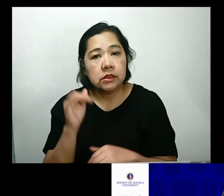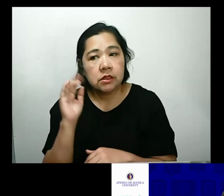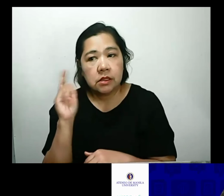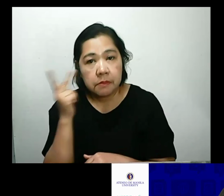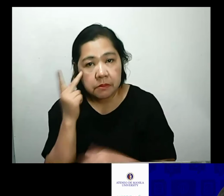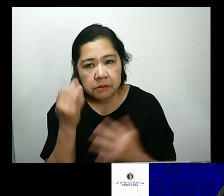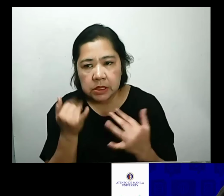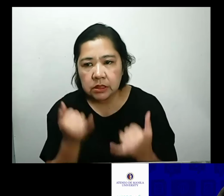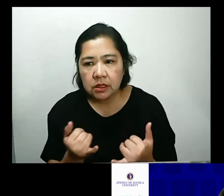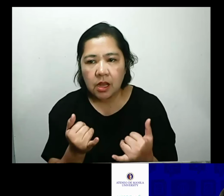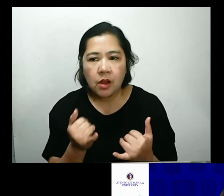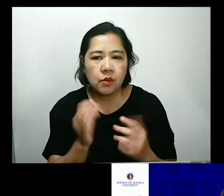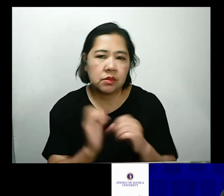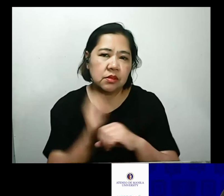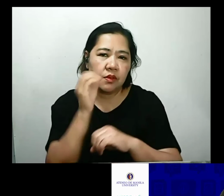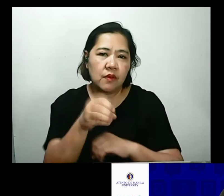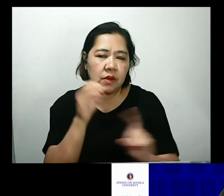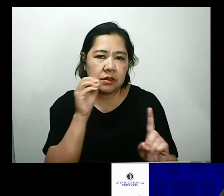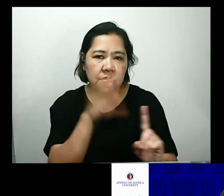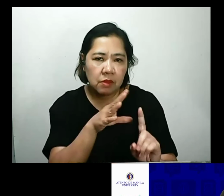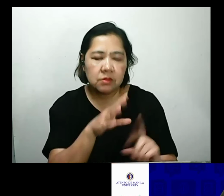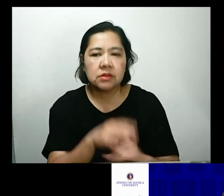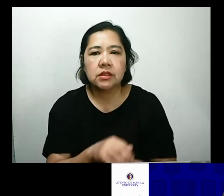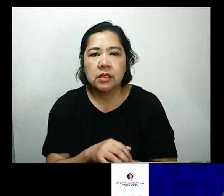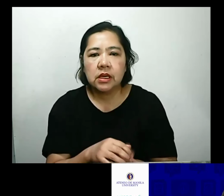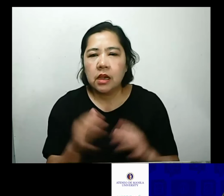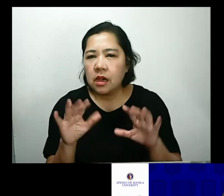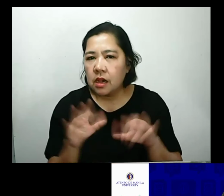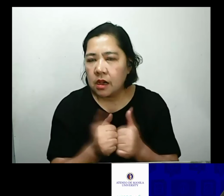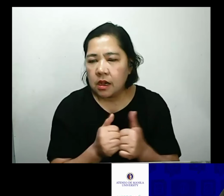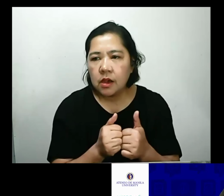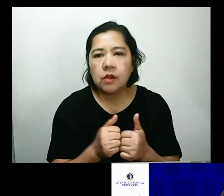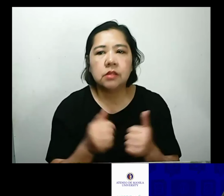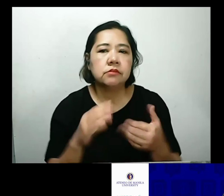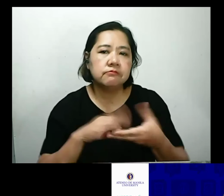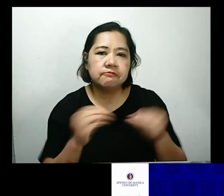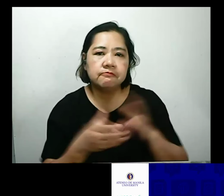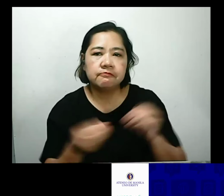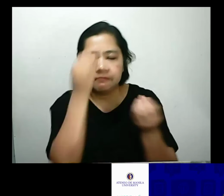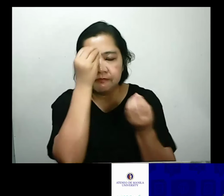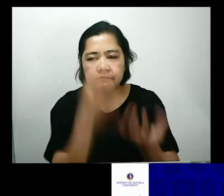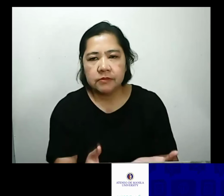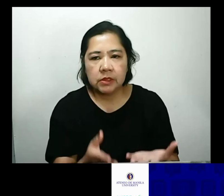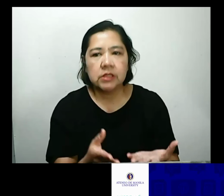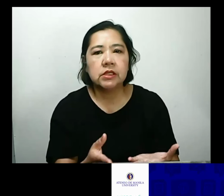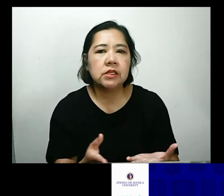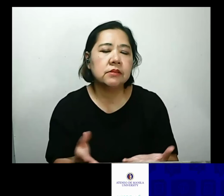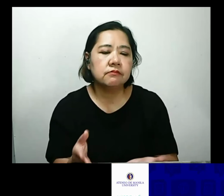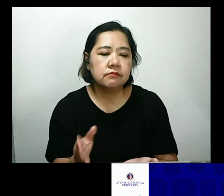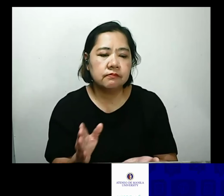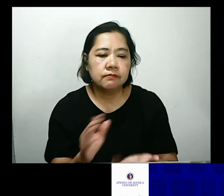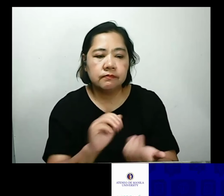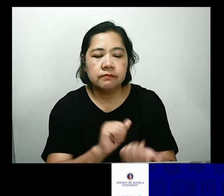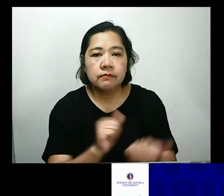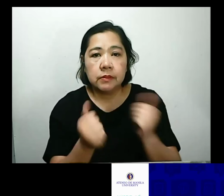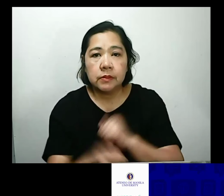overly desensitized. How has storytelling in the context of climate justice activism adapted to address the skepticism or